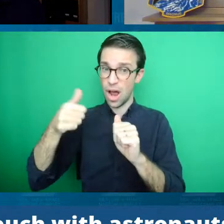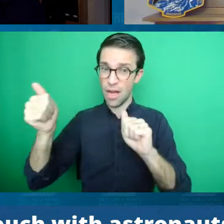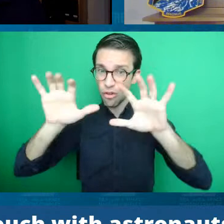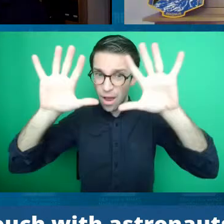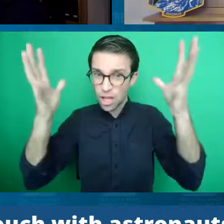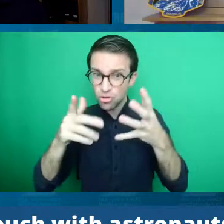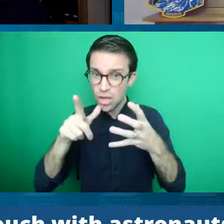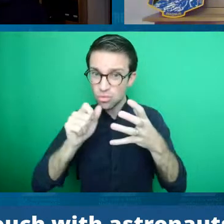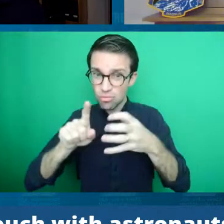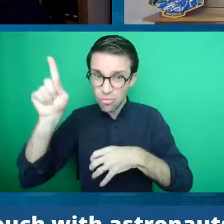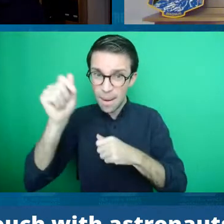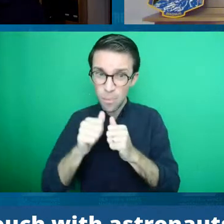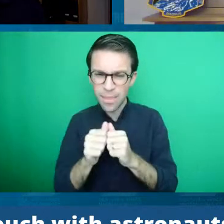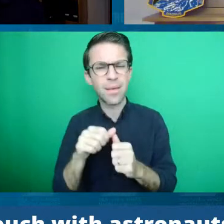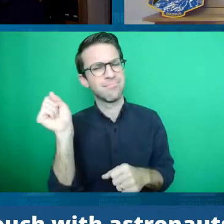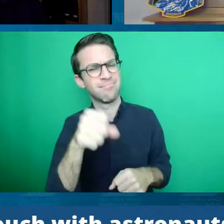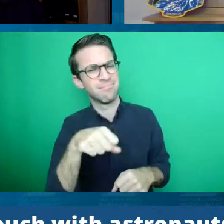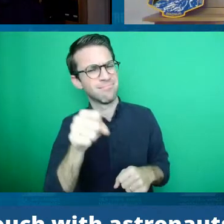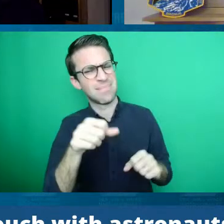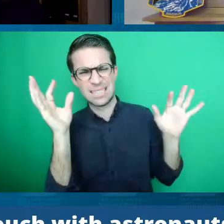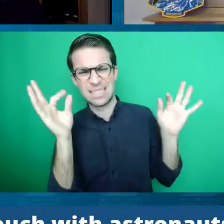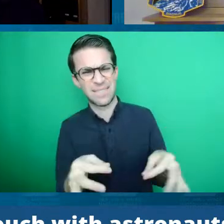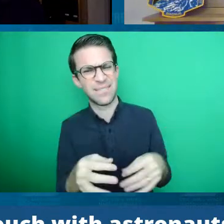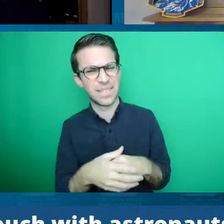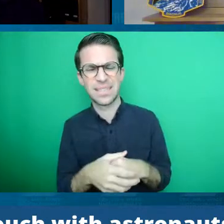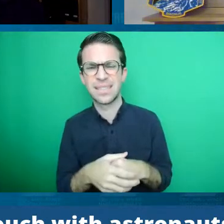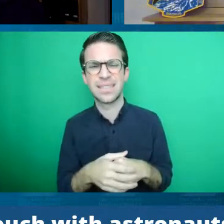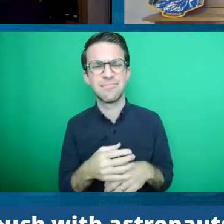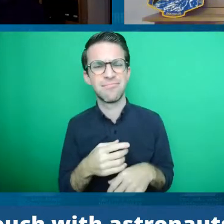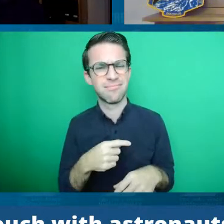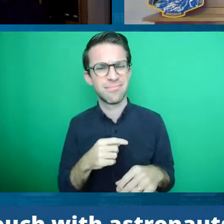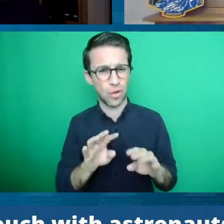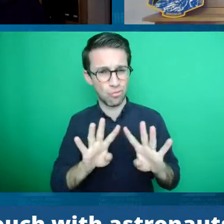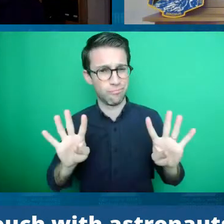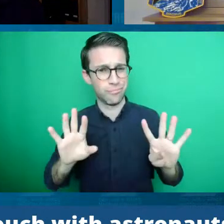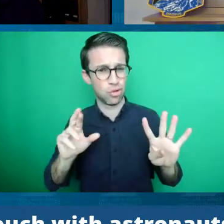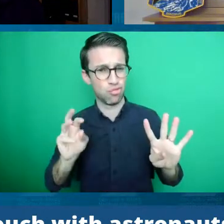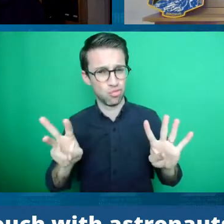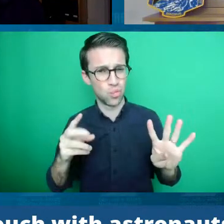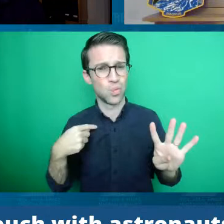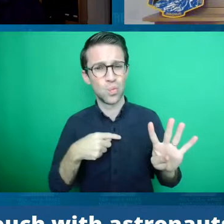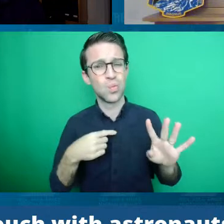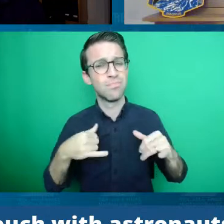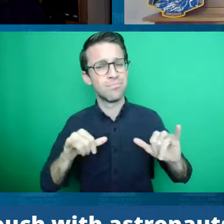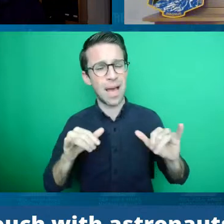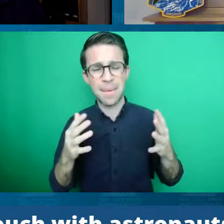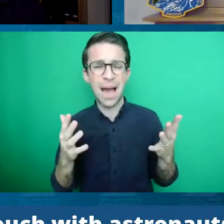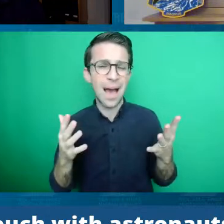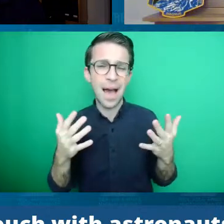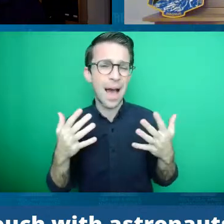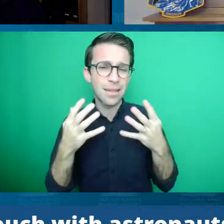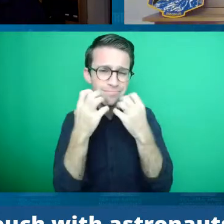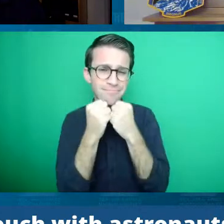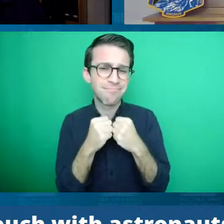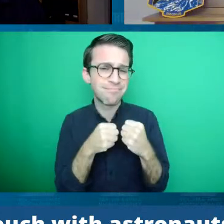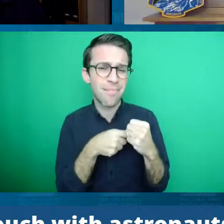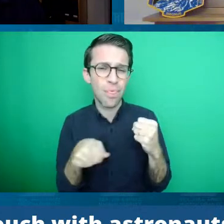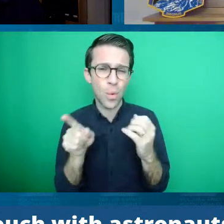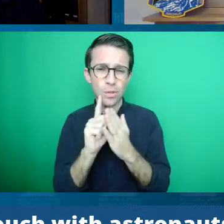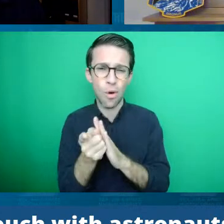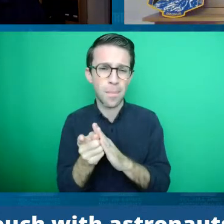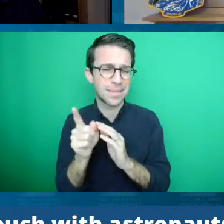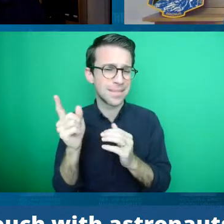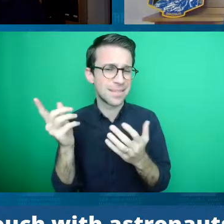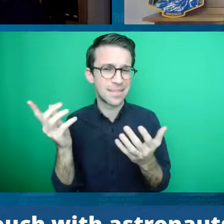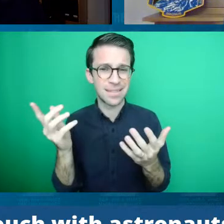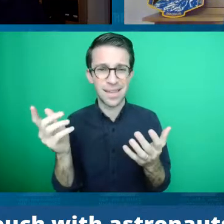course. Absolutely. Some of the, I really cherish the moments in time I spent with all of these crew members.